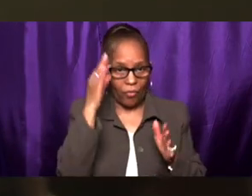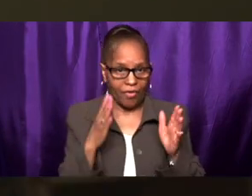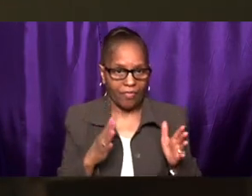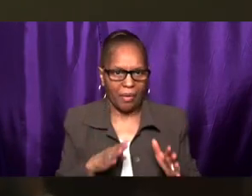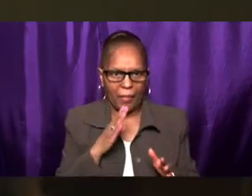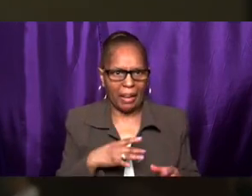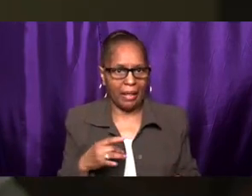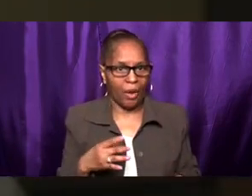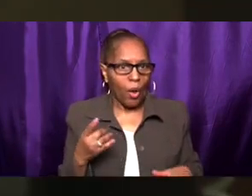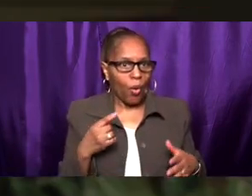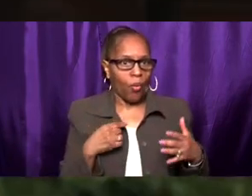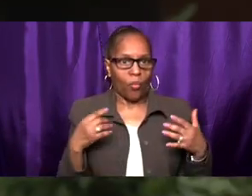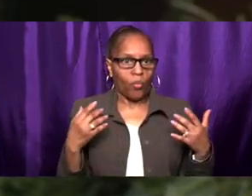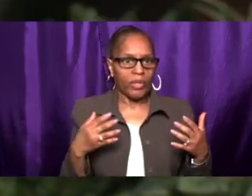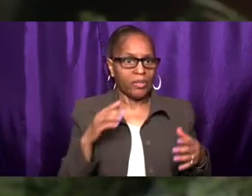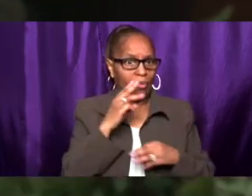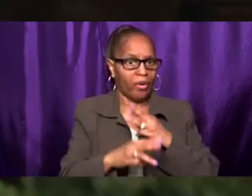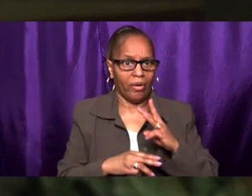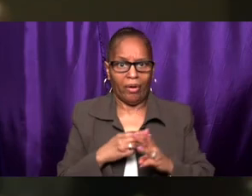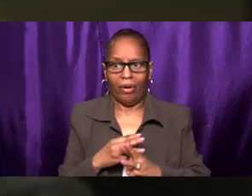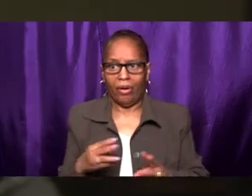like, what the hey?